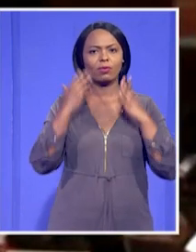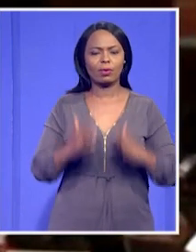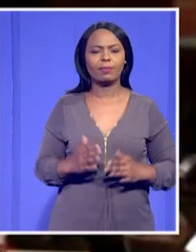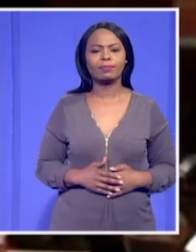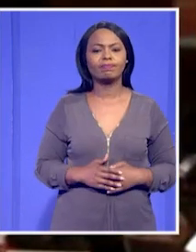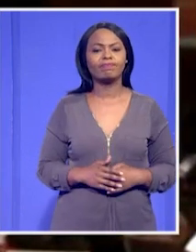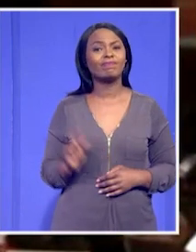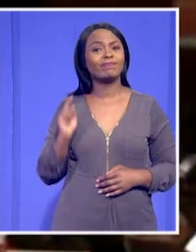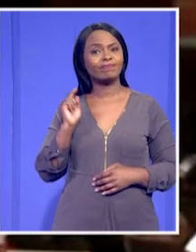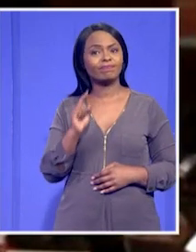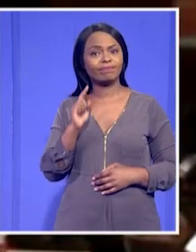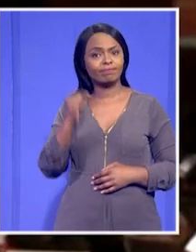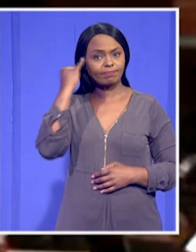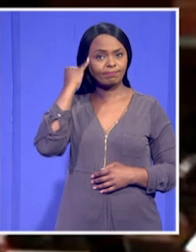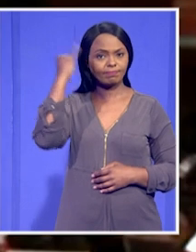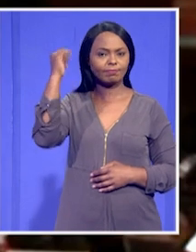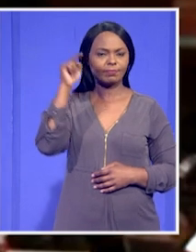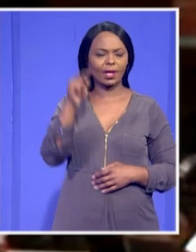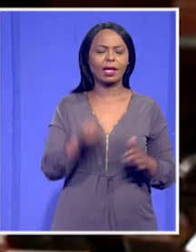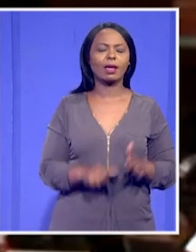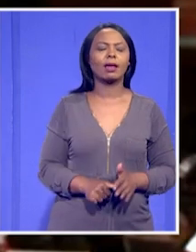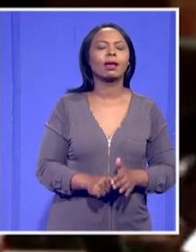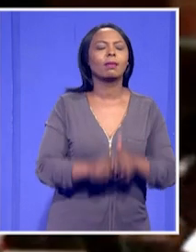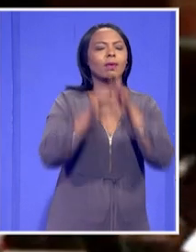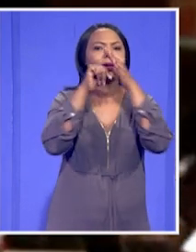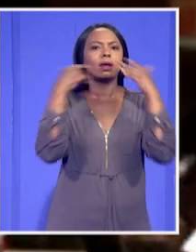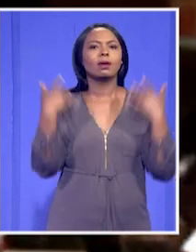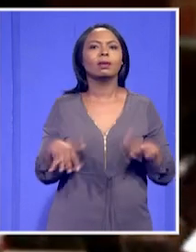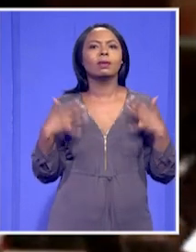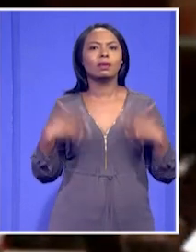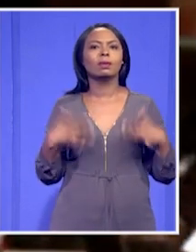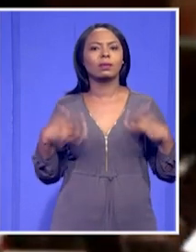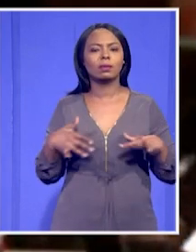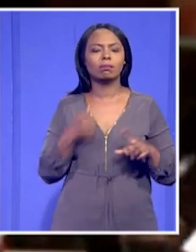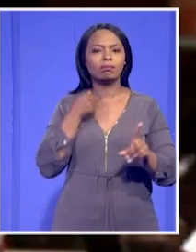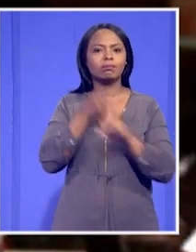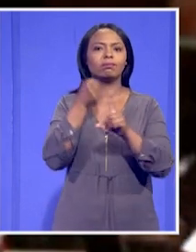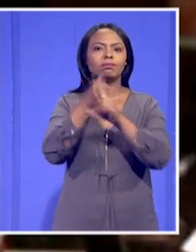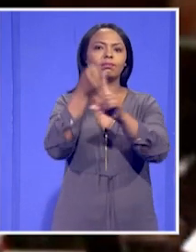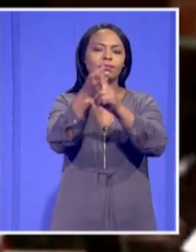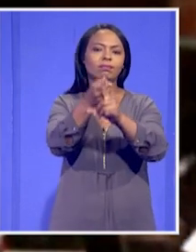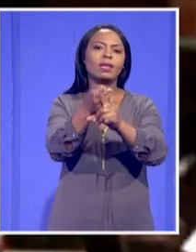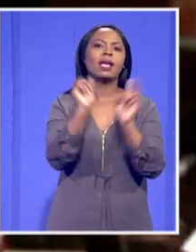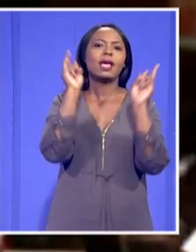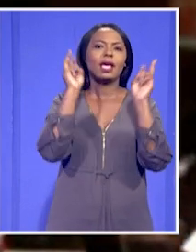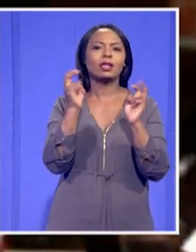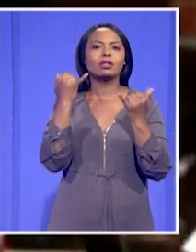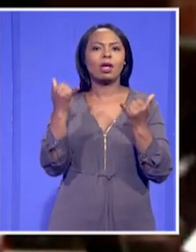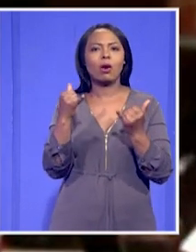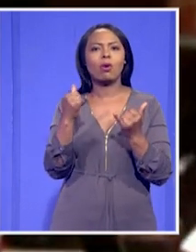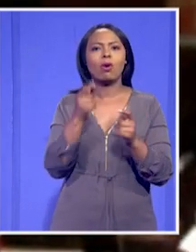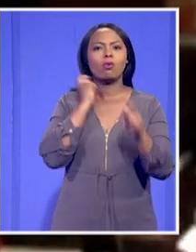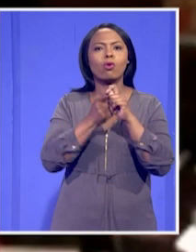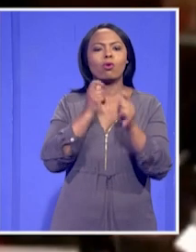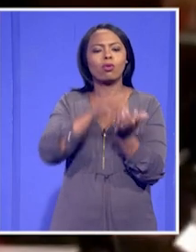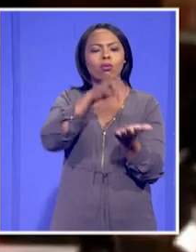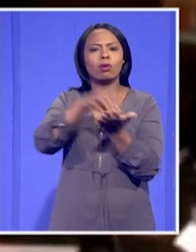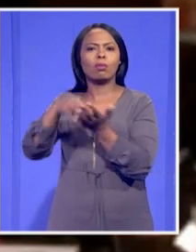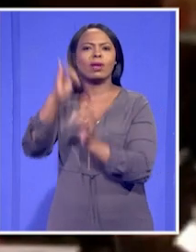platform is exceptionally important to drive forward the issue of slums, informal